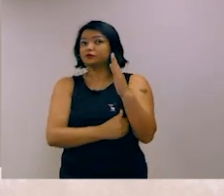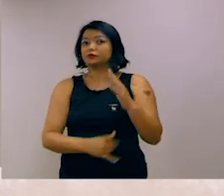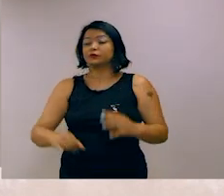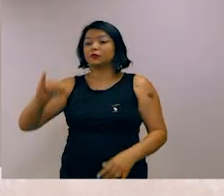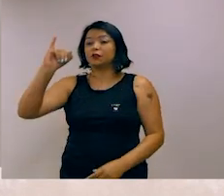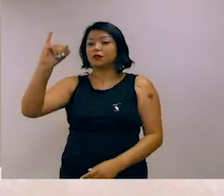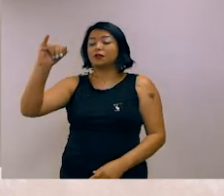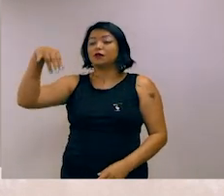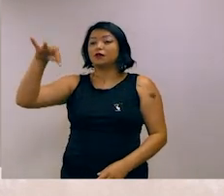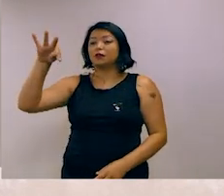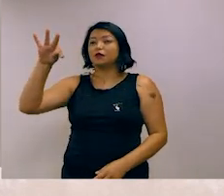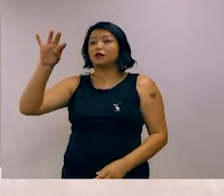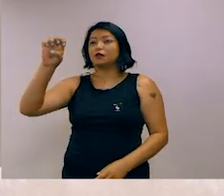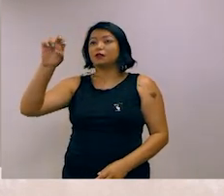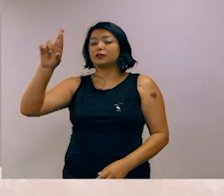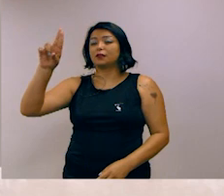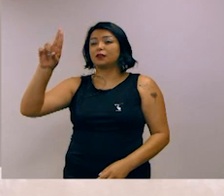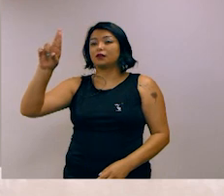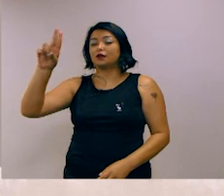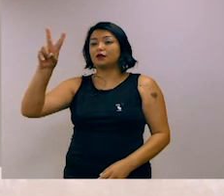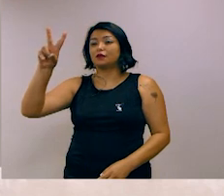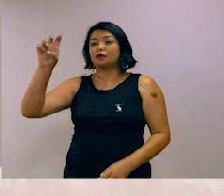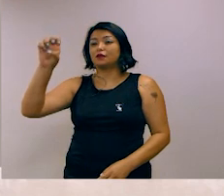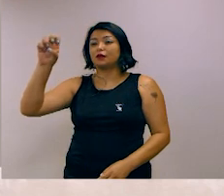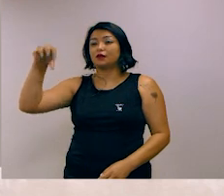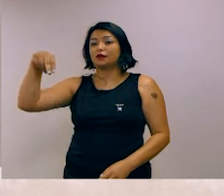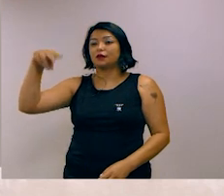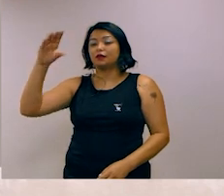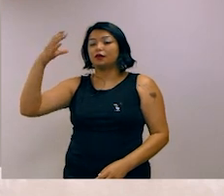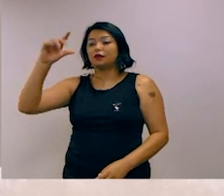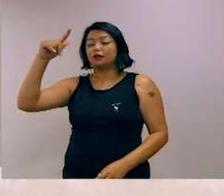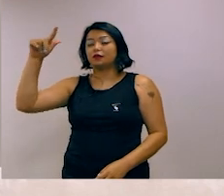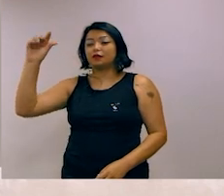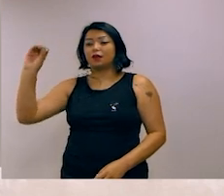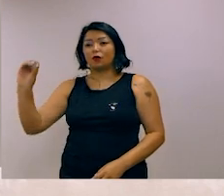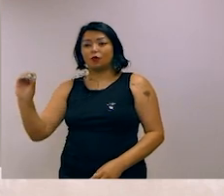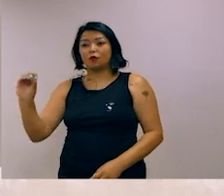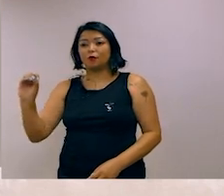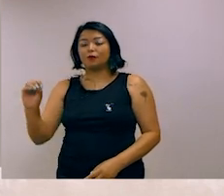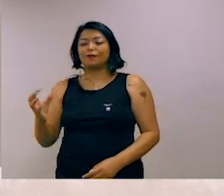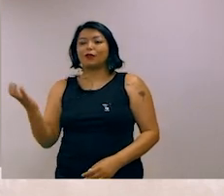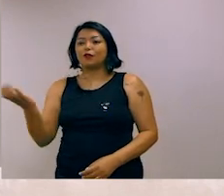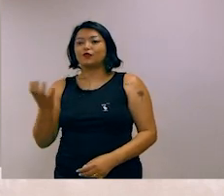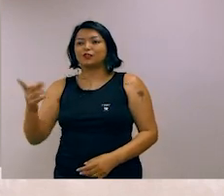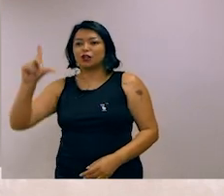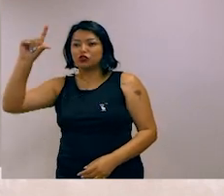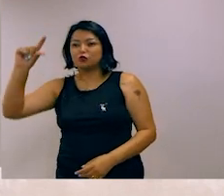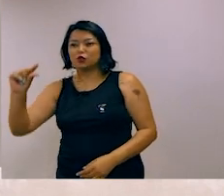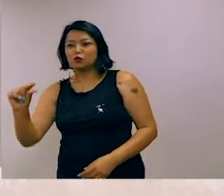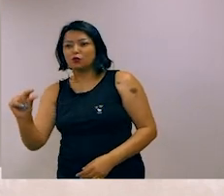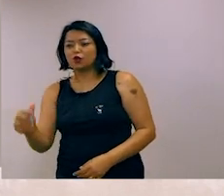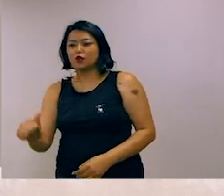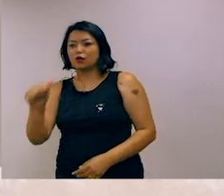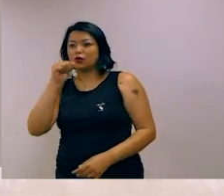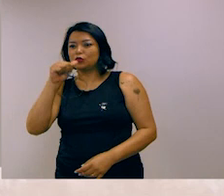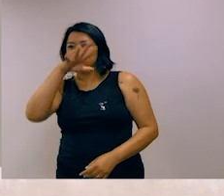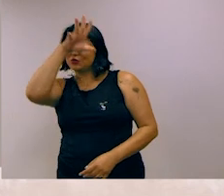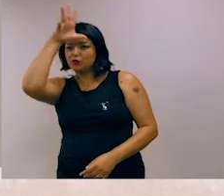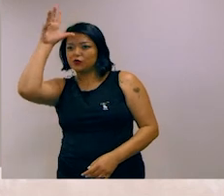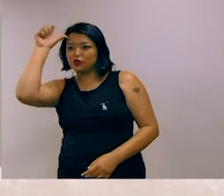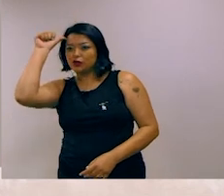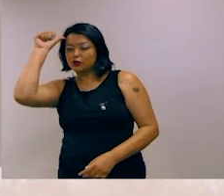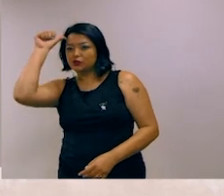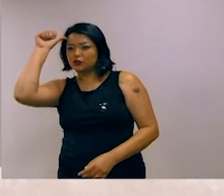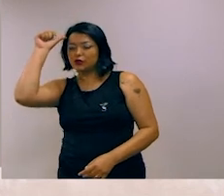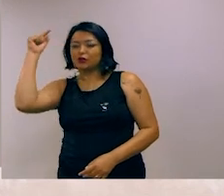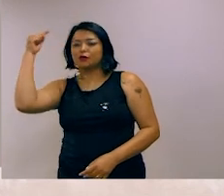found. So again, we want to reduce soda consumption. So let's say we can think of three possible